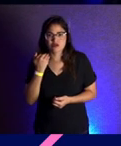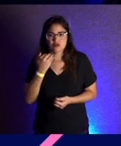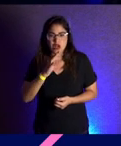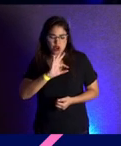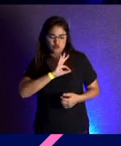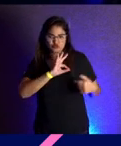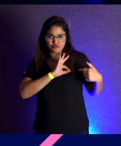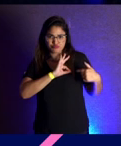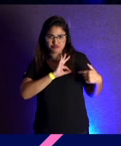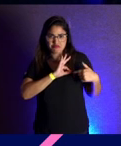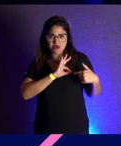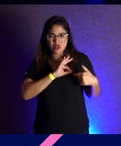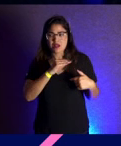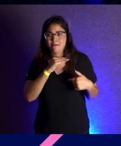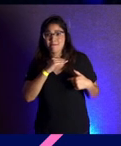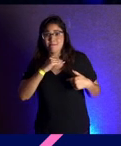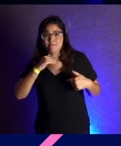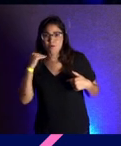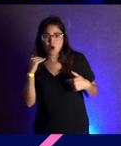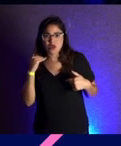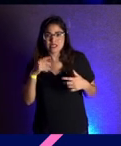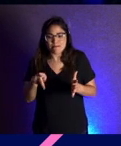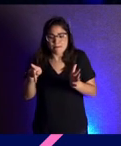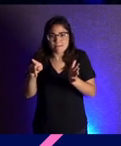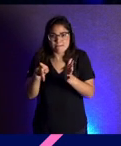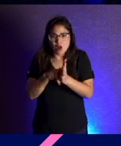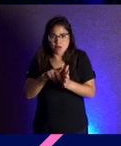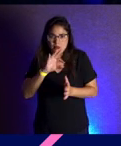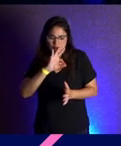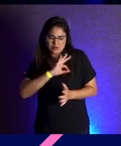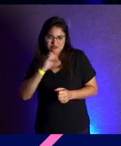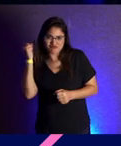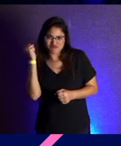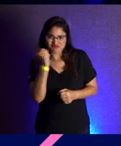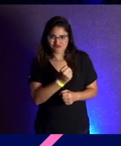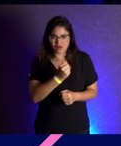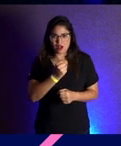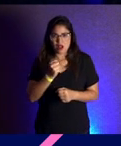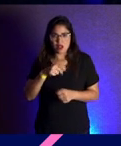And this is published in lots of different places. The technical report is on the website.